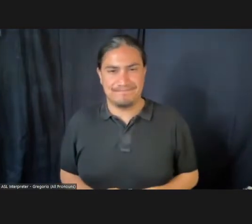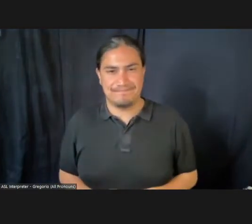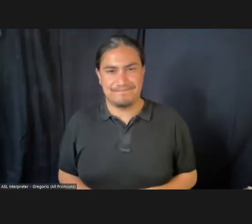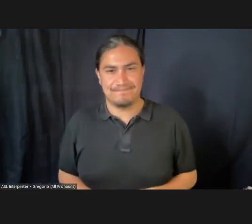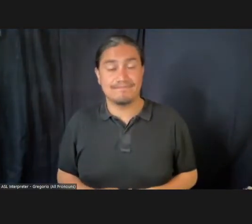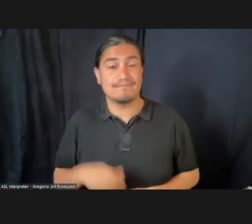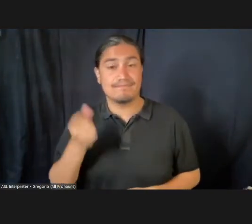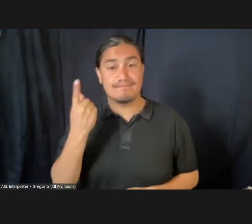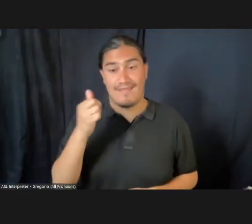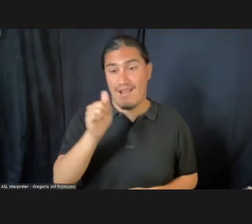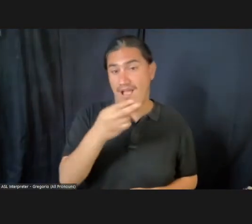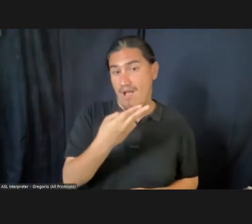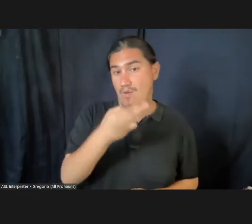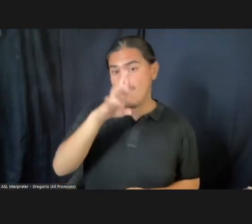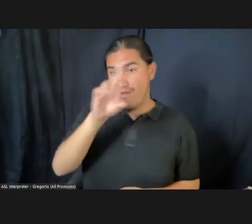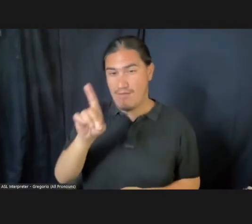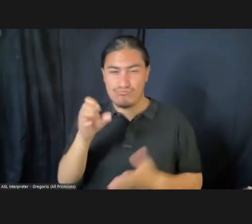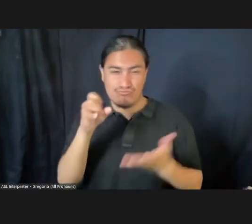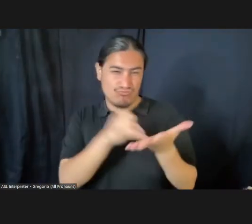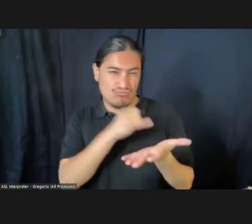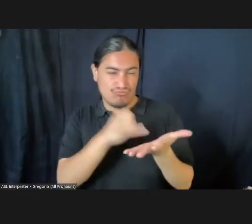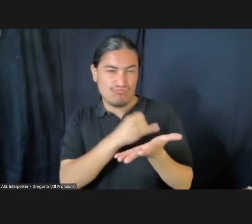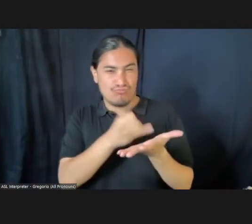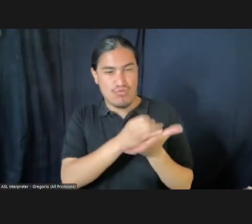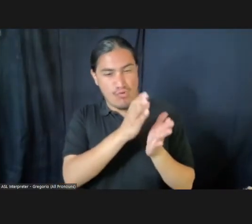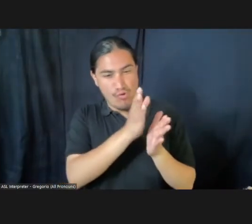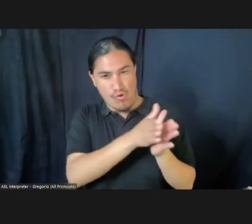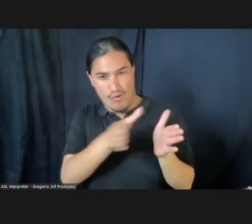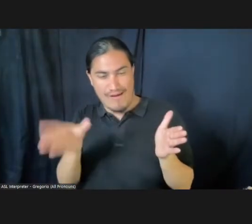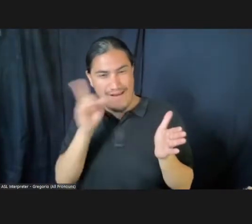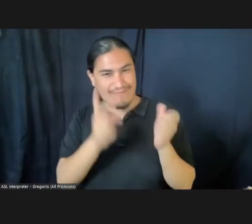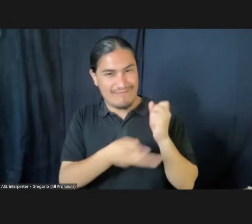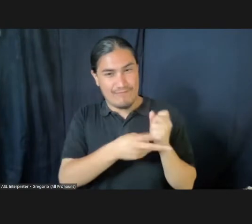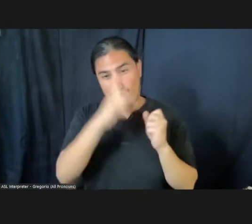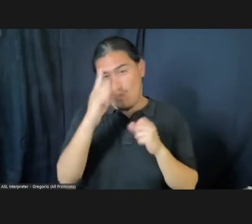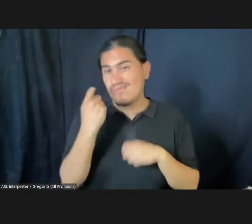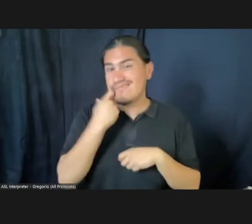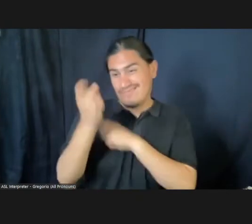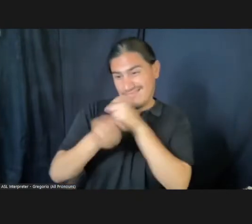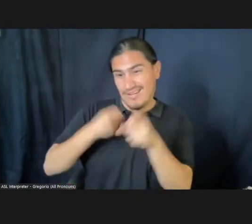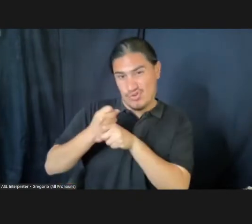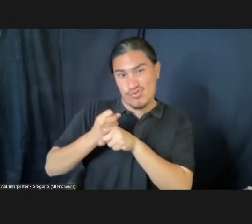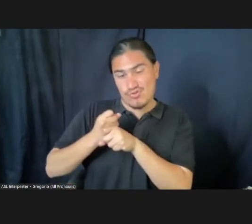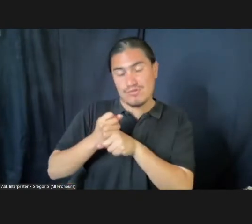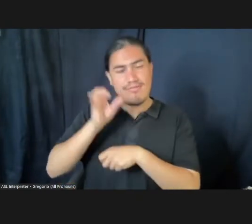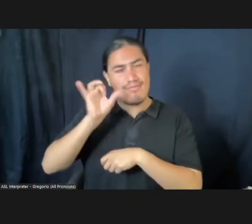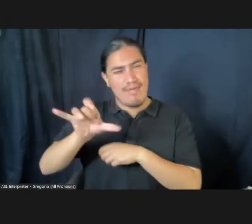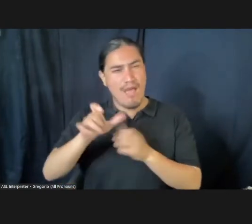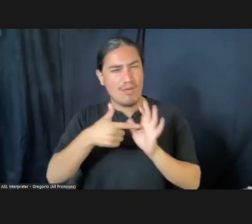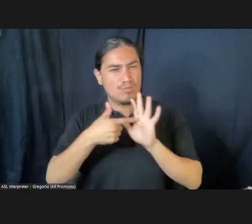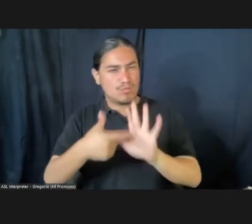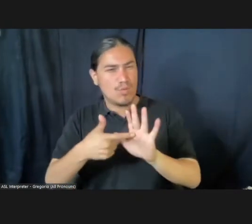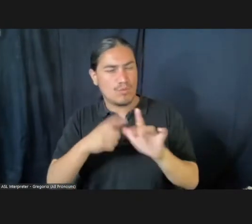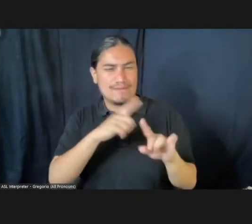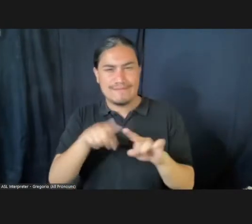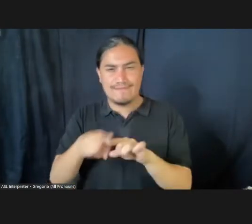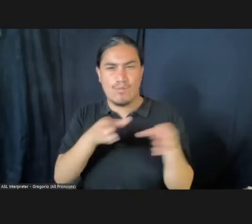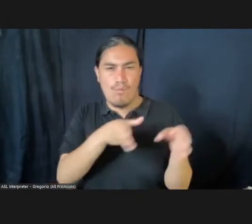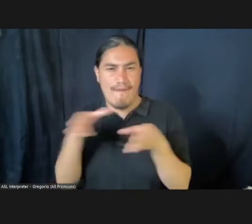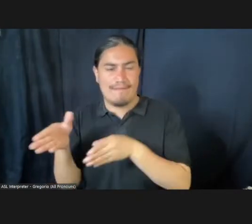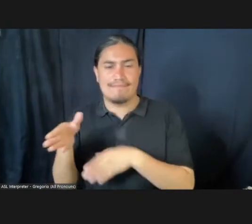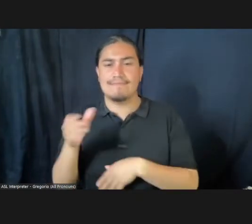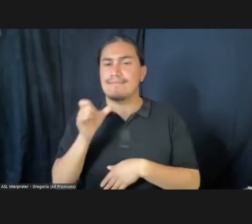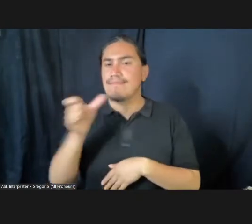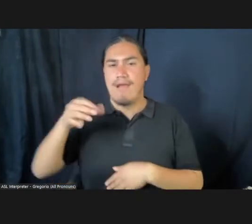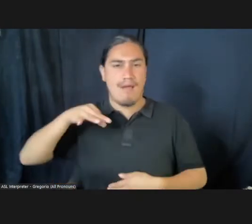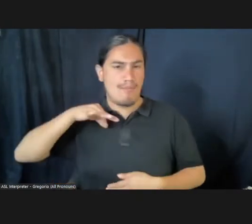The HowlRound Journal Archive of the last decade traces some of the ways in which not-for-profit theater discourse